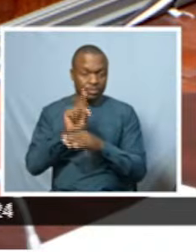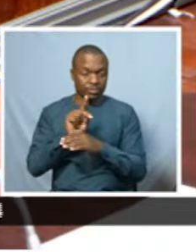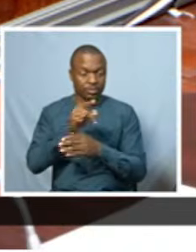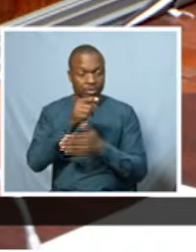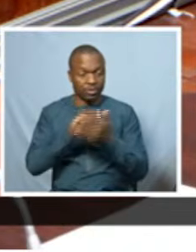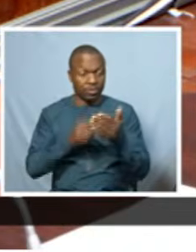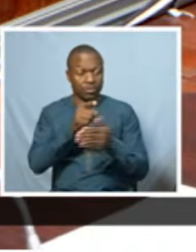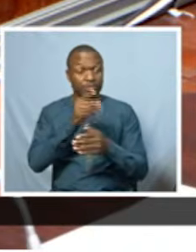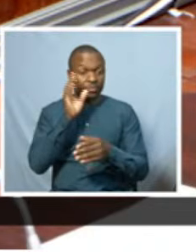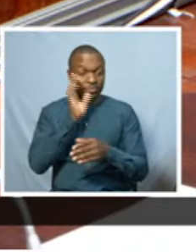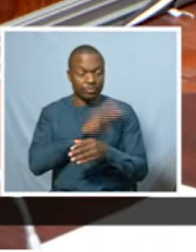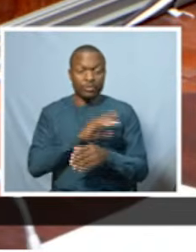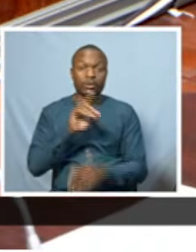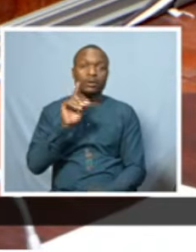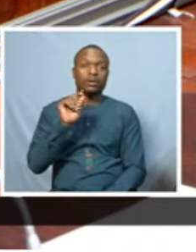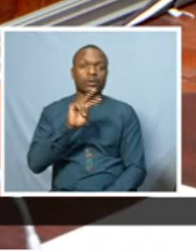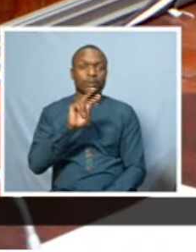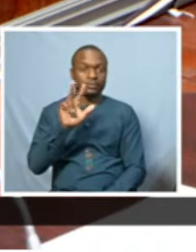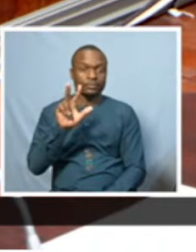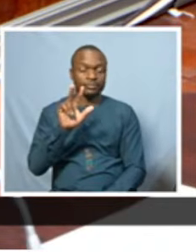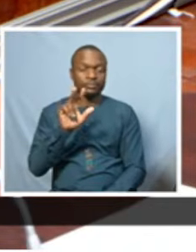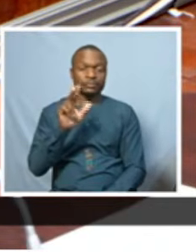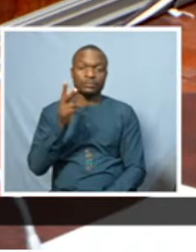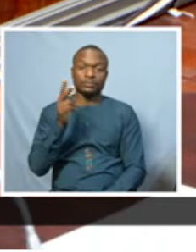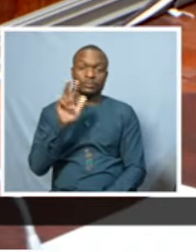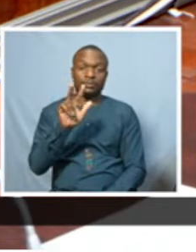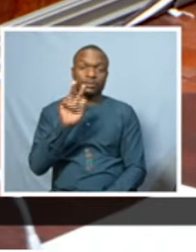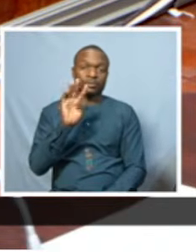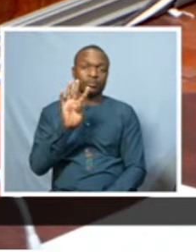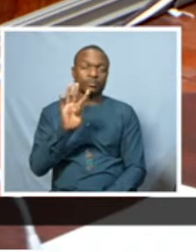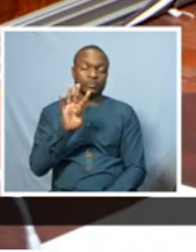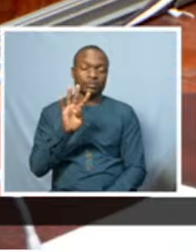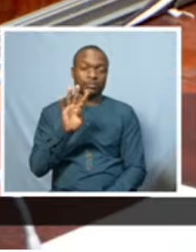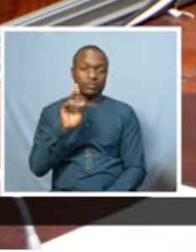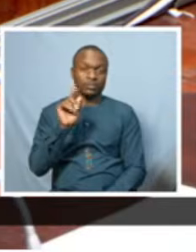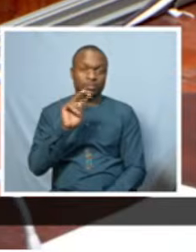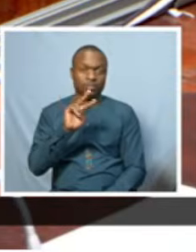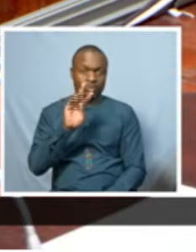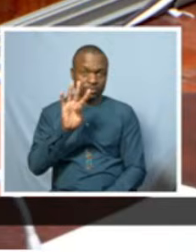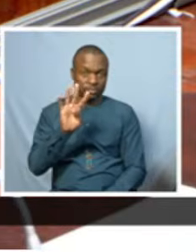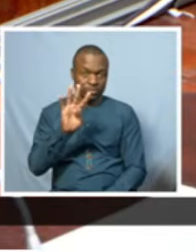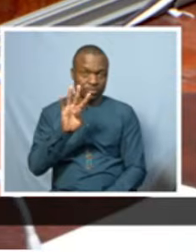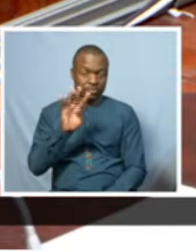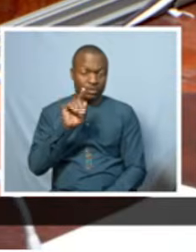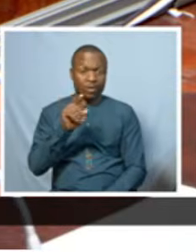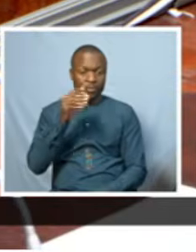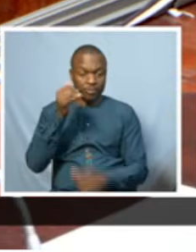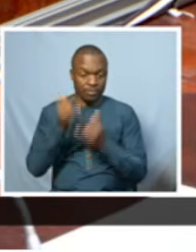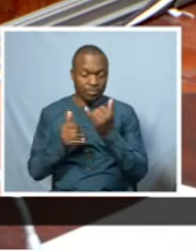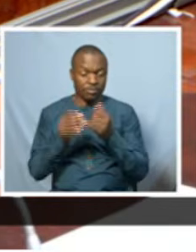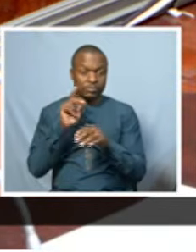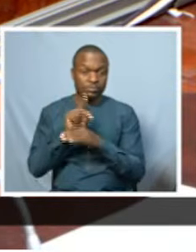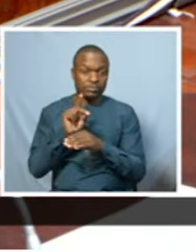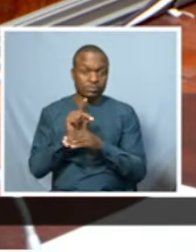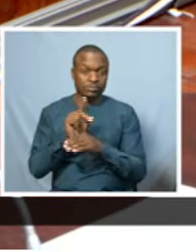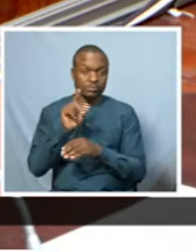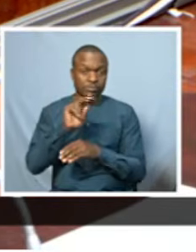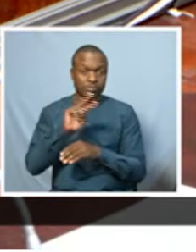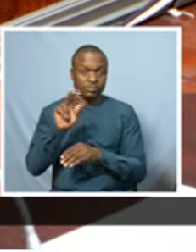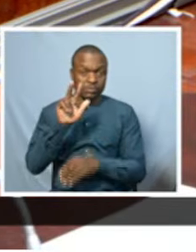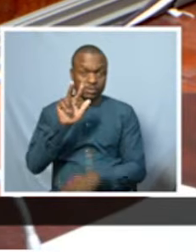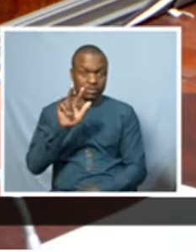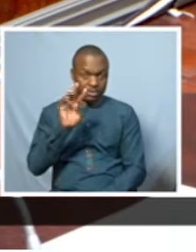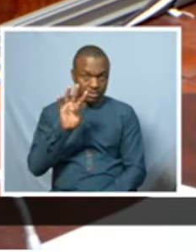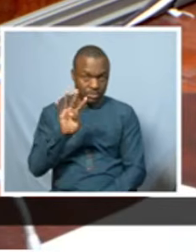What you completed in 2023 was only 34. 2024, you completed projects for 2023,